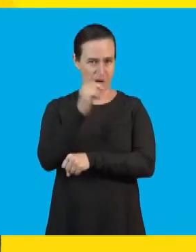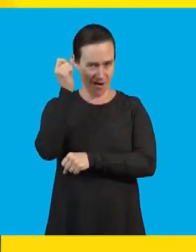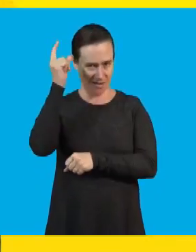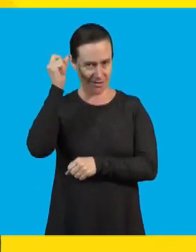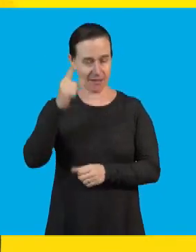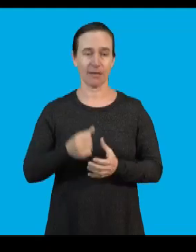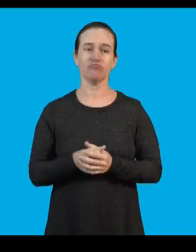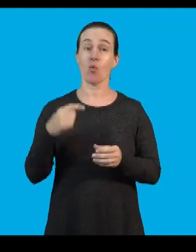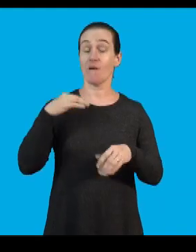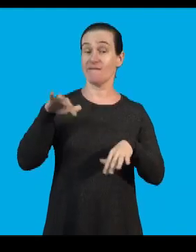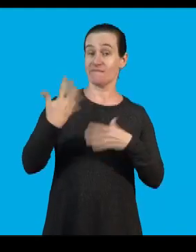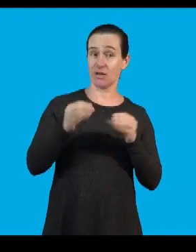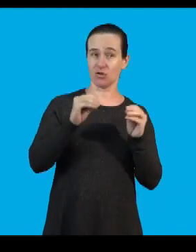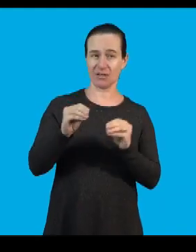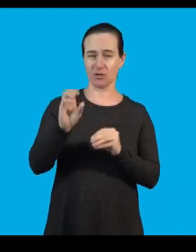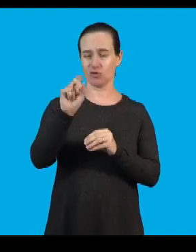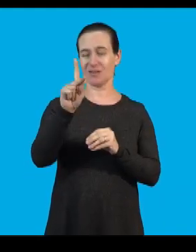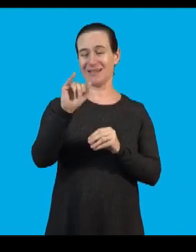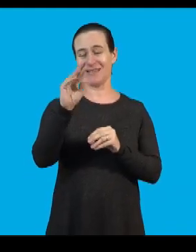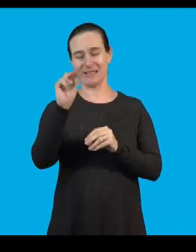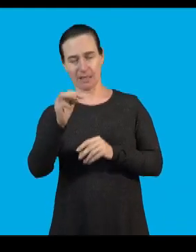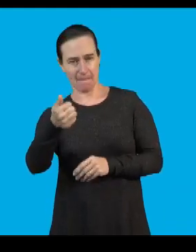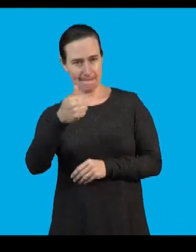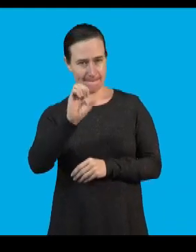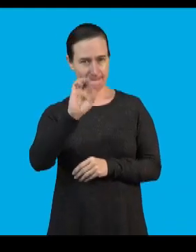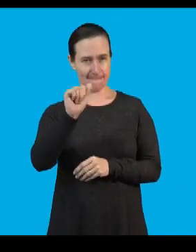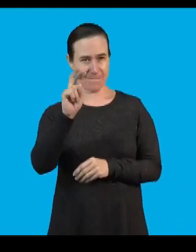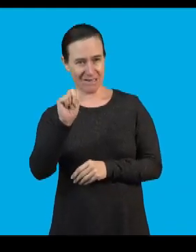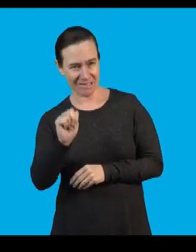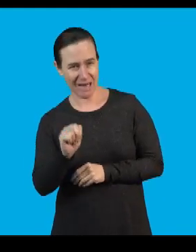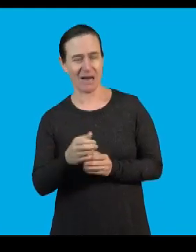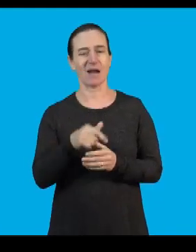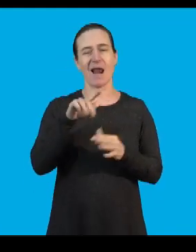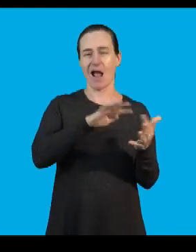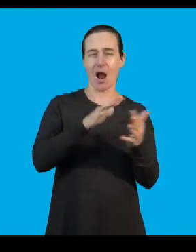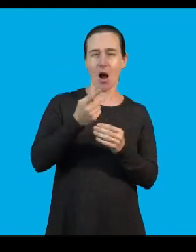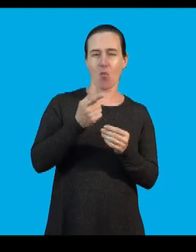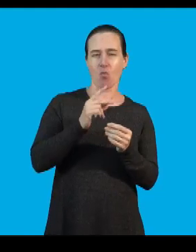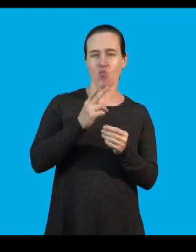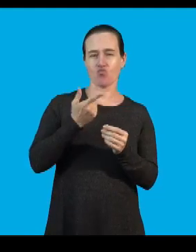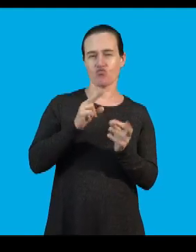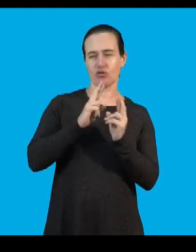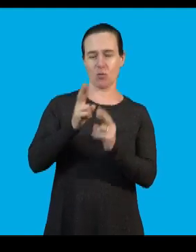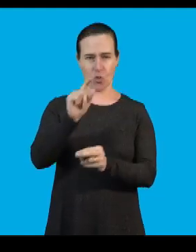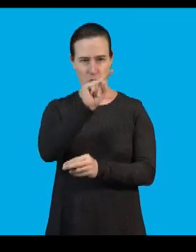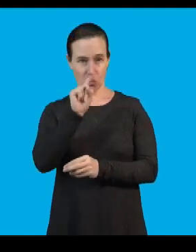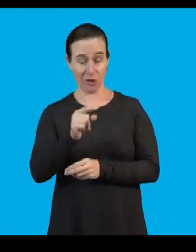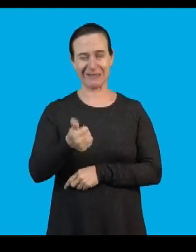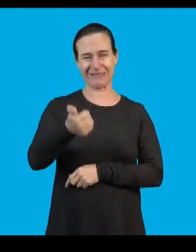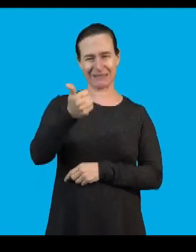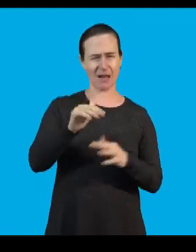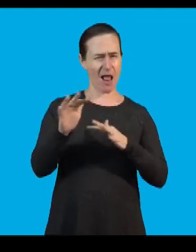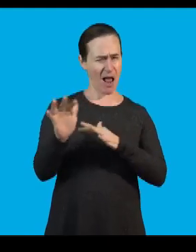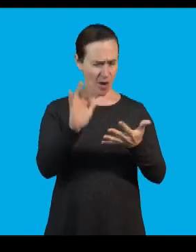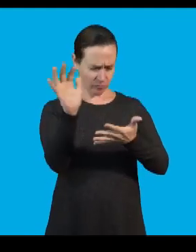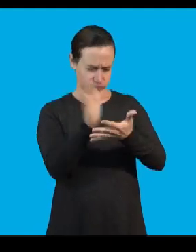remember, we have already covered the skim and scanning, all right, and responding to questions. Then we also did reading our